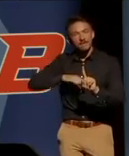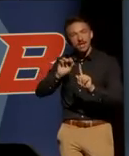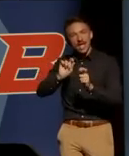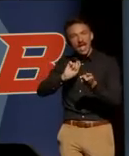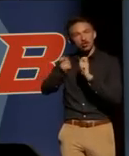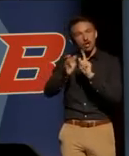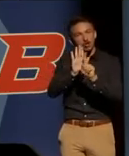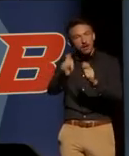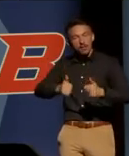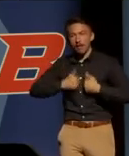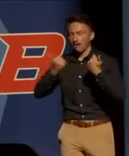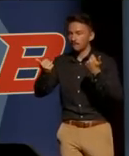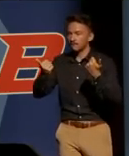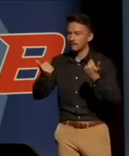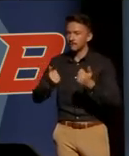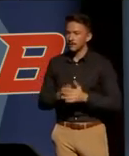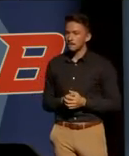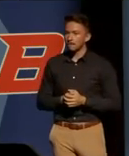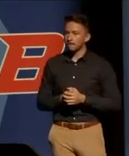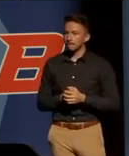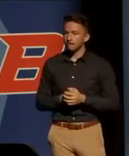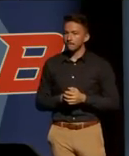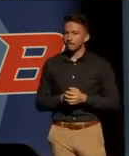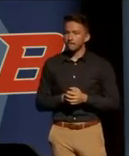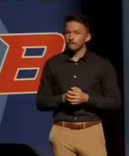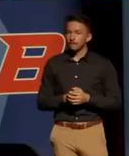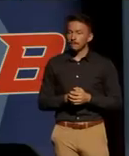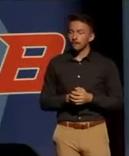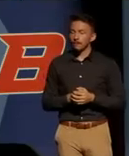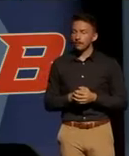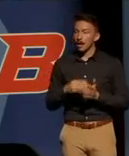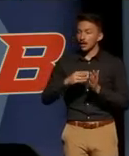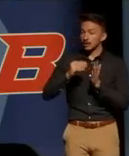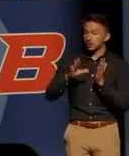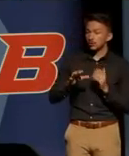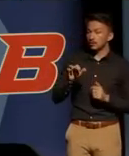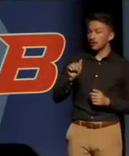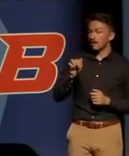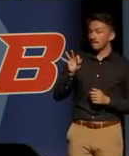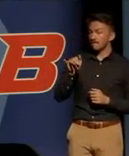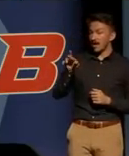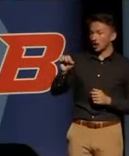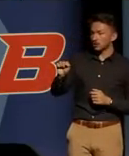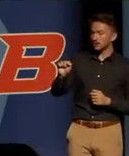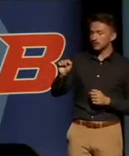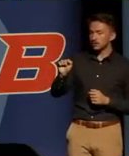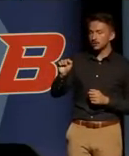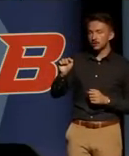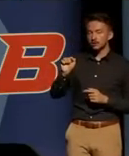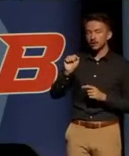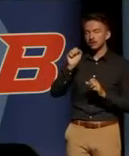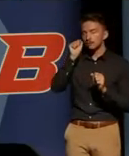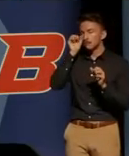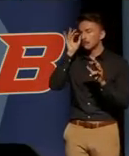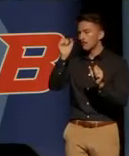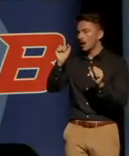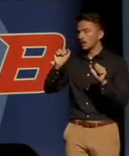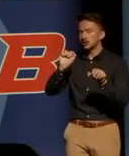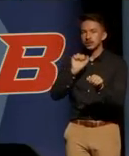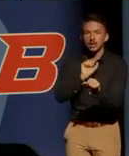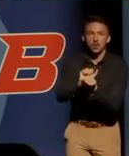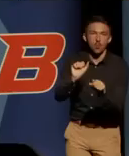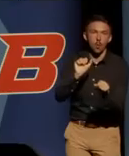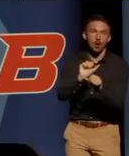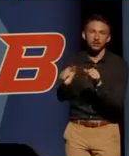Our student affairs has done incredible work to support our